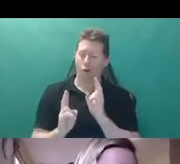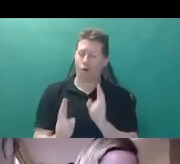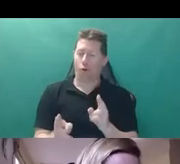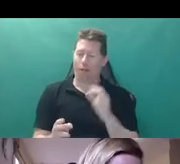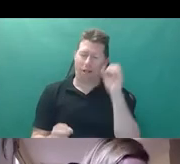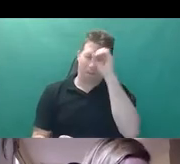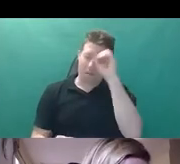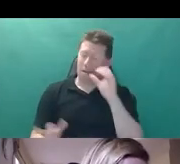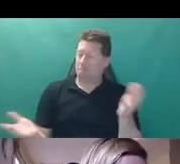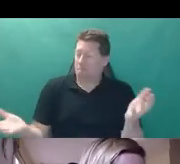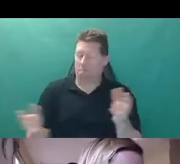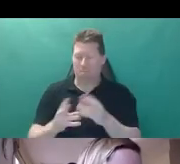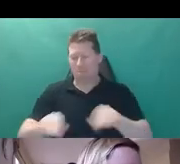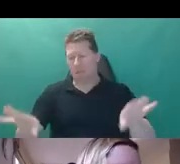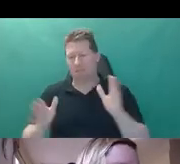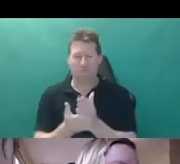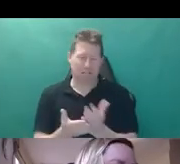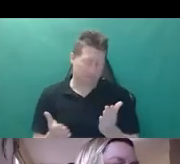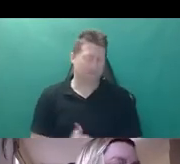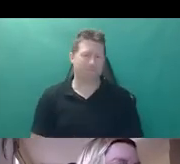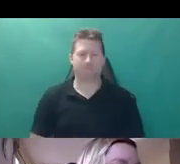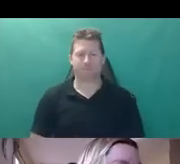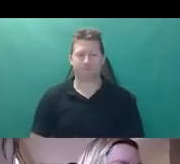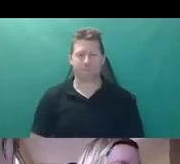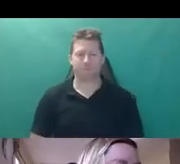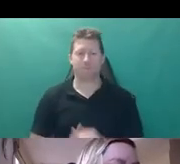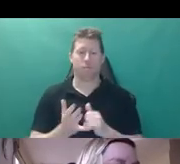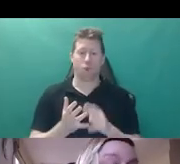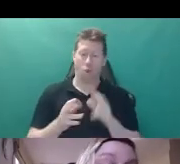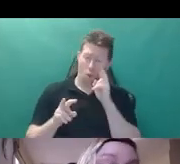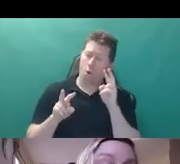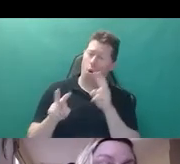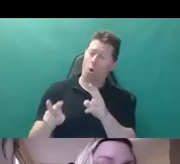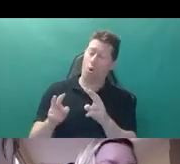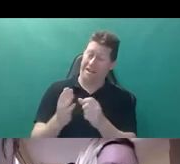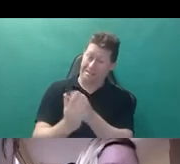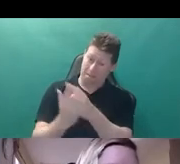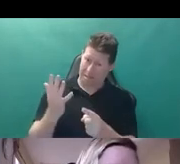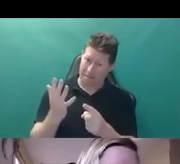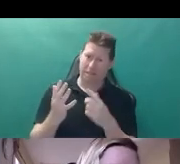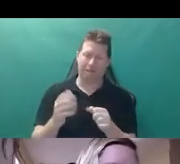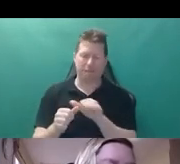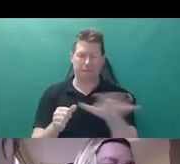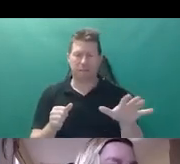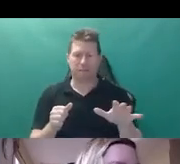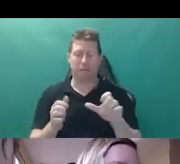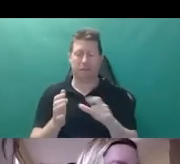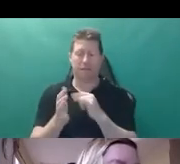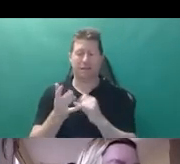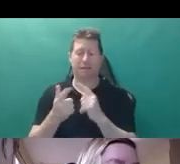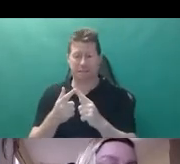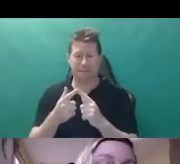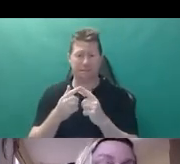So just aware of that. So looking at disability it's a really good case study for sociology. In the last